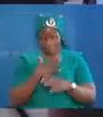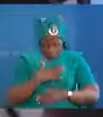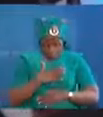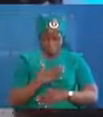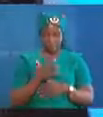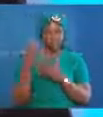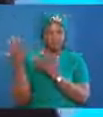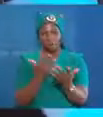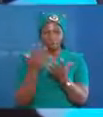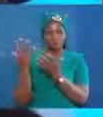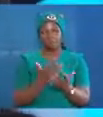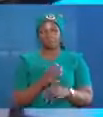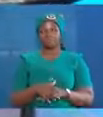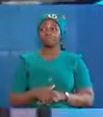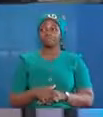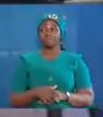karibu.